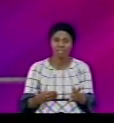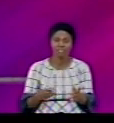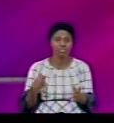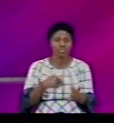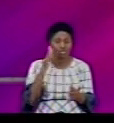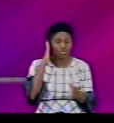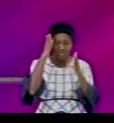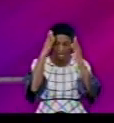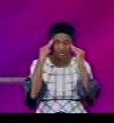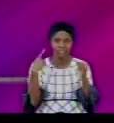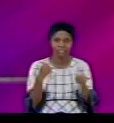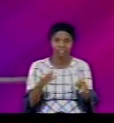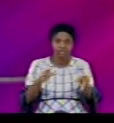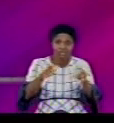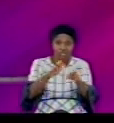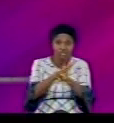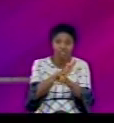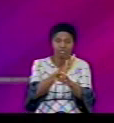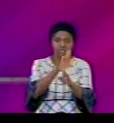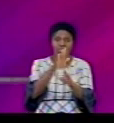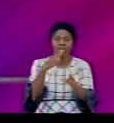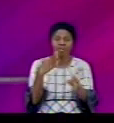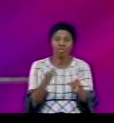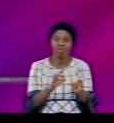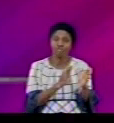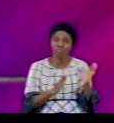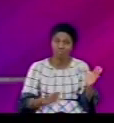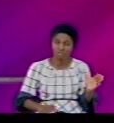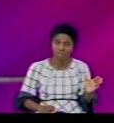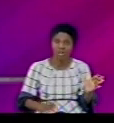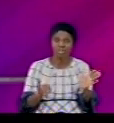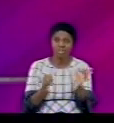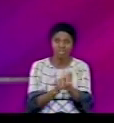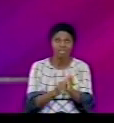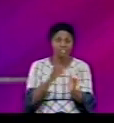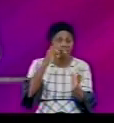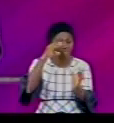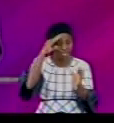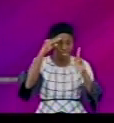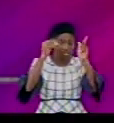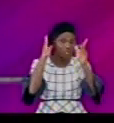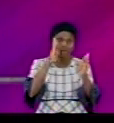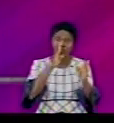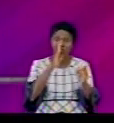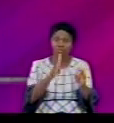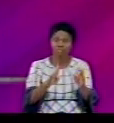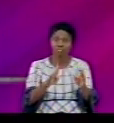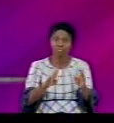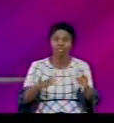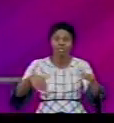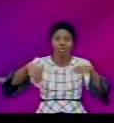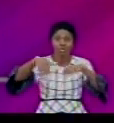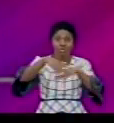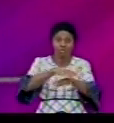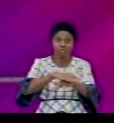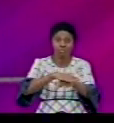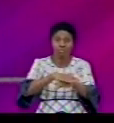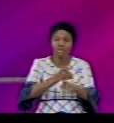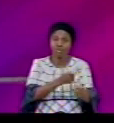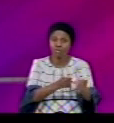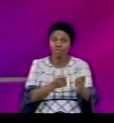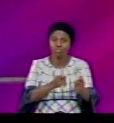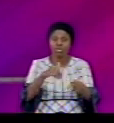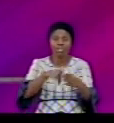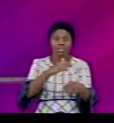the sufficiency of Christ, that Christ will be preeminent in all areas of our lives. Oh Lord,